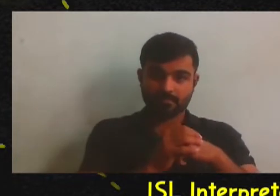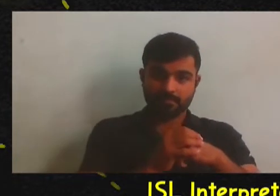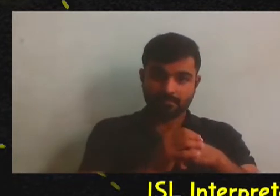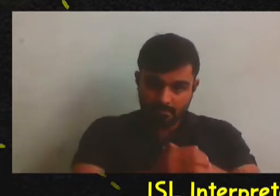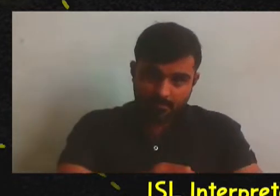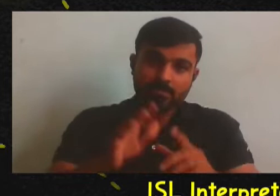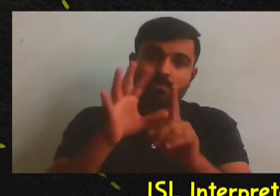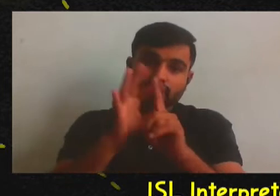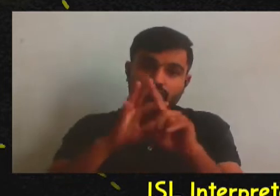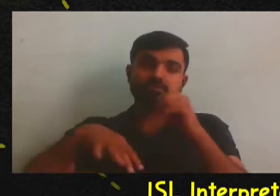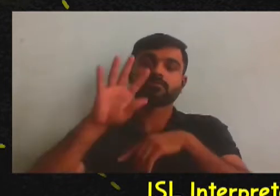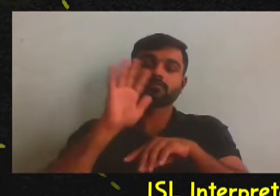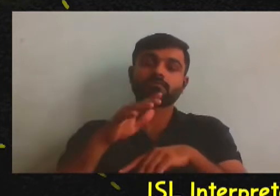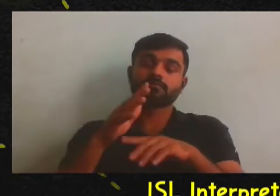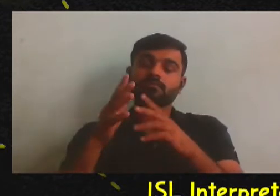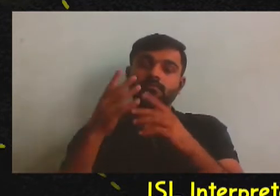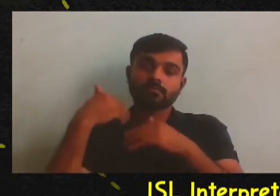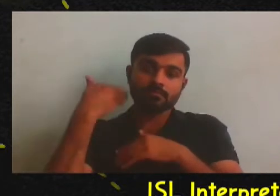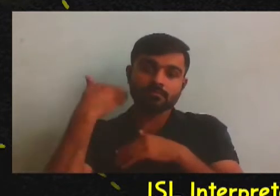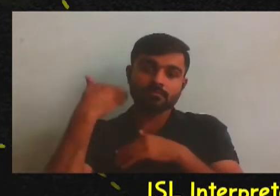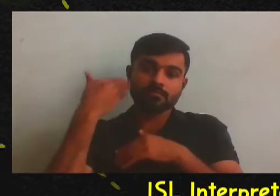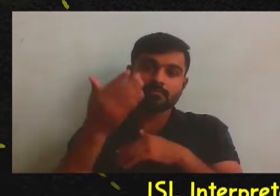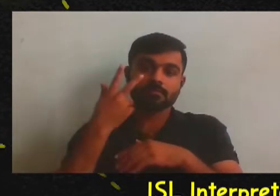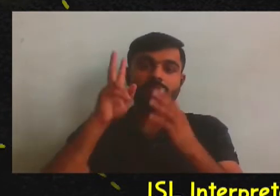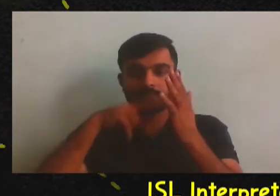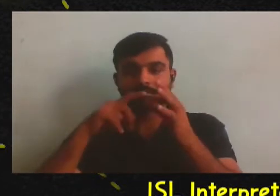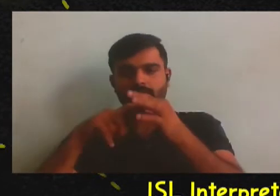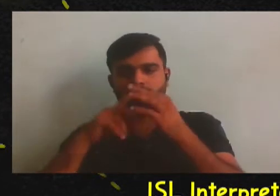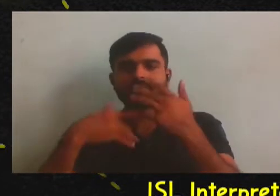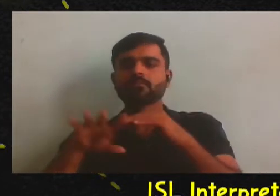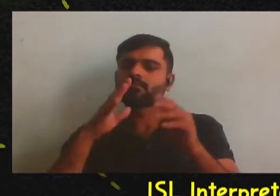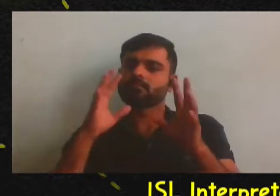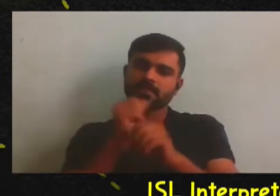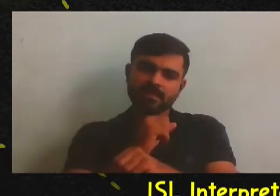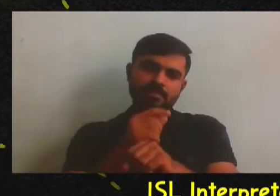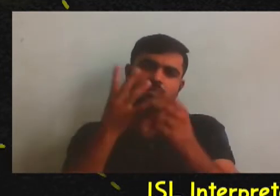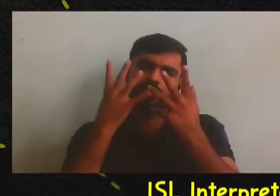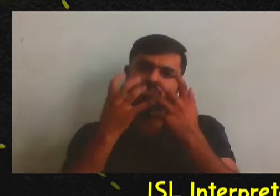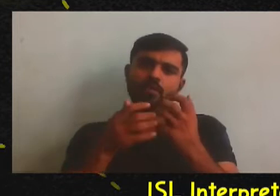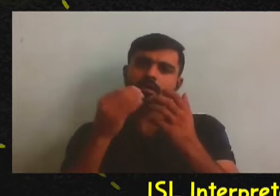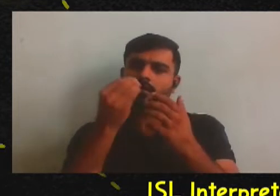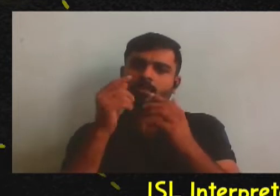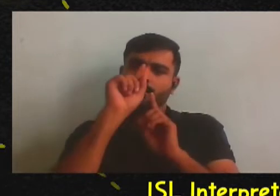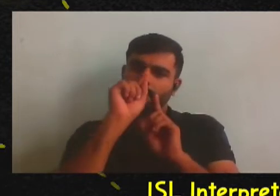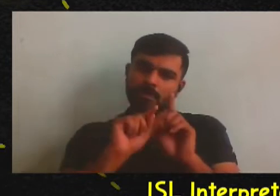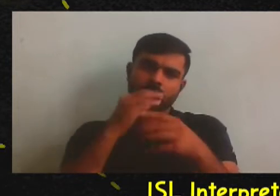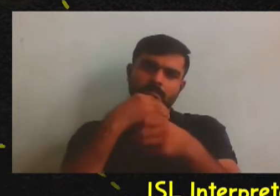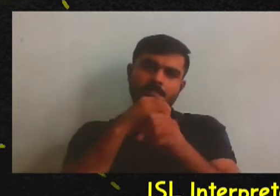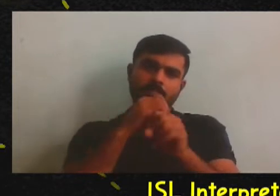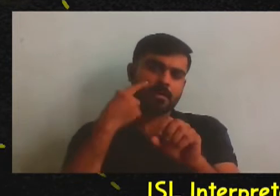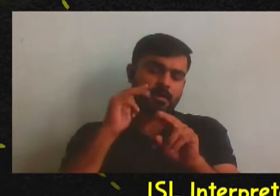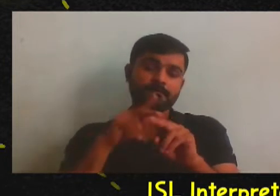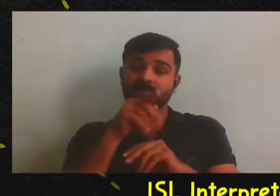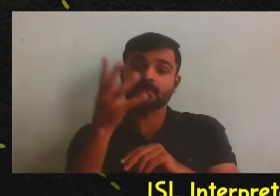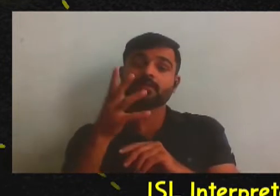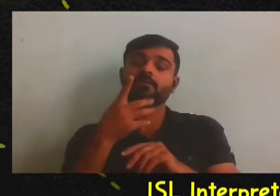repository. I was contemplating whether I should read out some of the sawals, but maybe I'll skip because I want to make a couple of points. It is